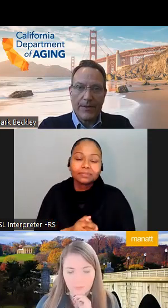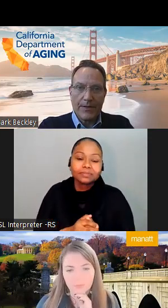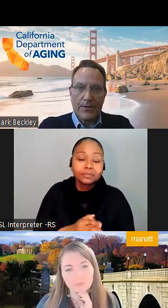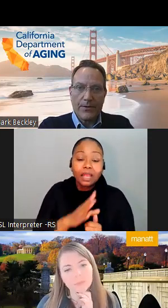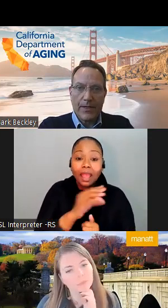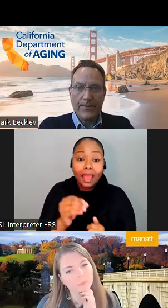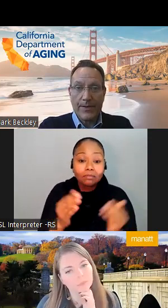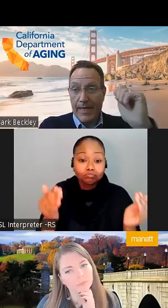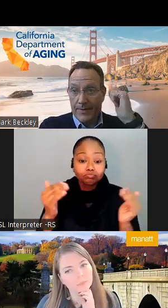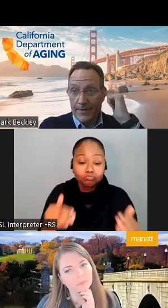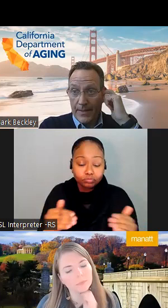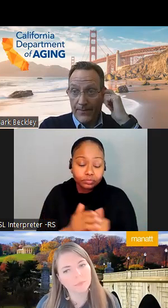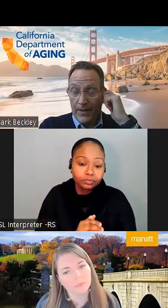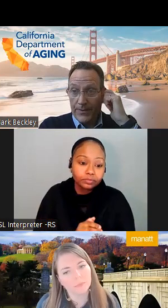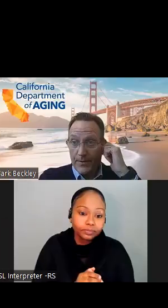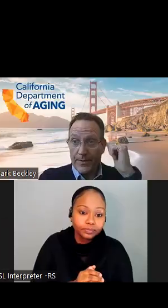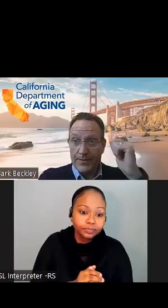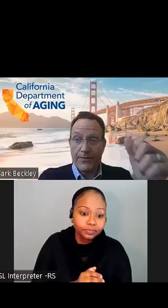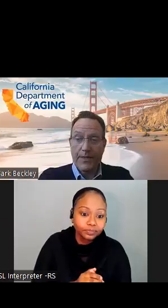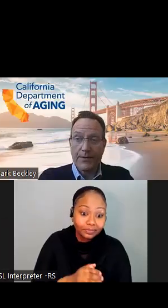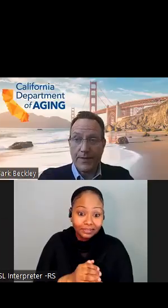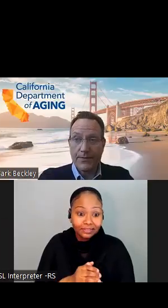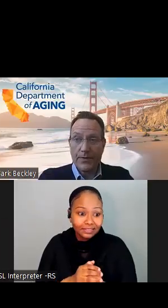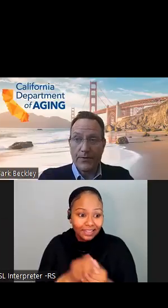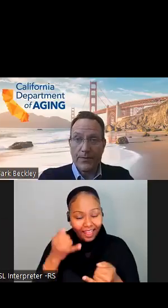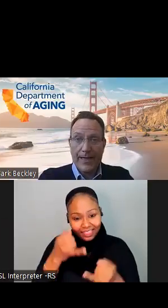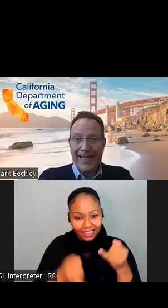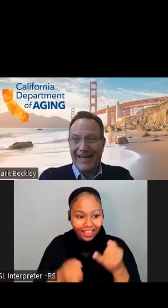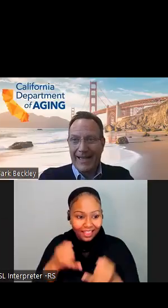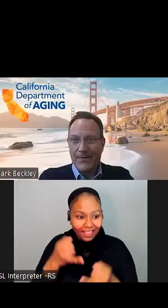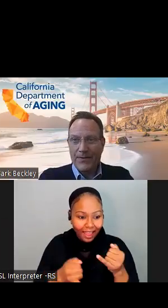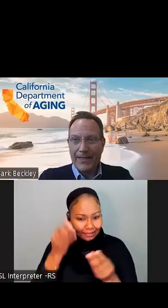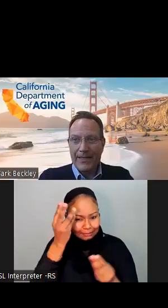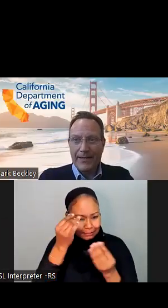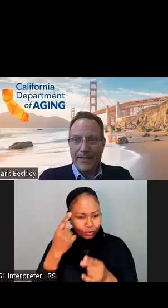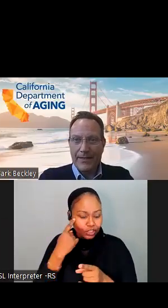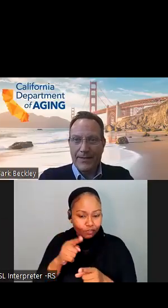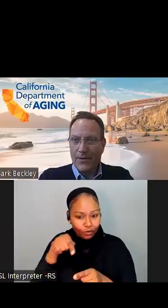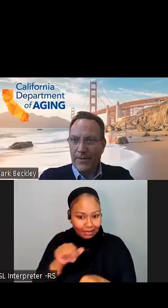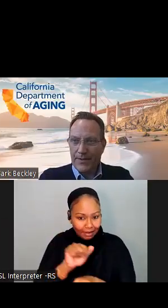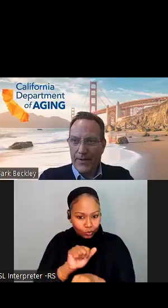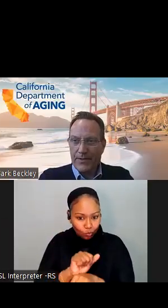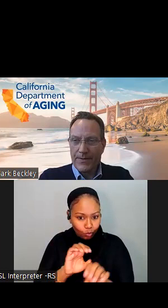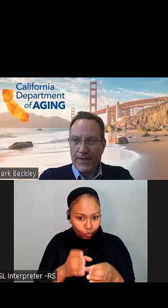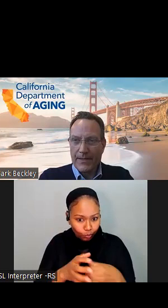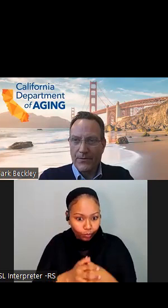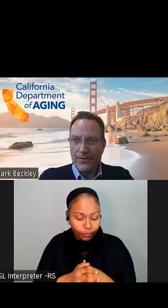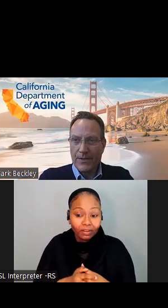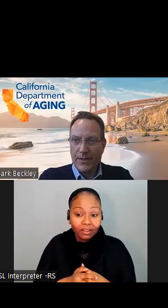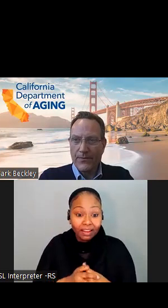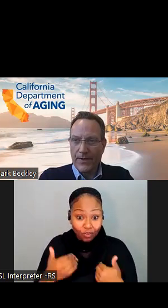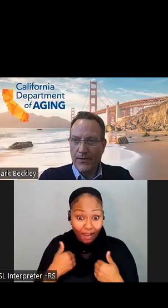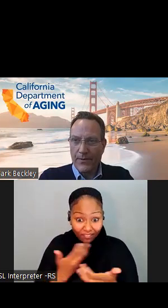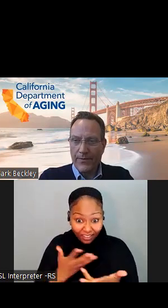move into the next and final scope consideration for this work group. And again, if there's any key scope considerations that